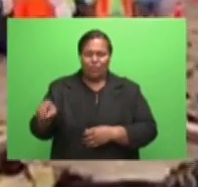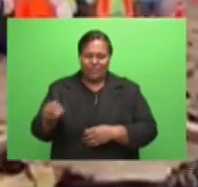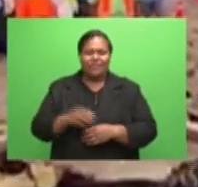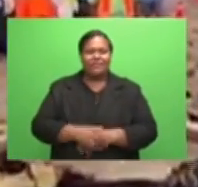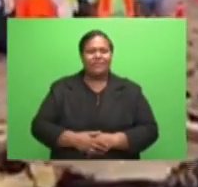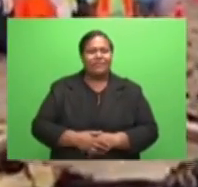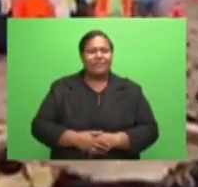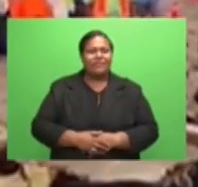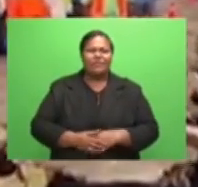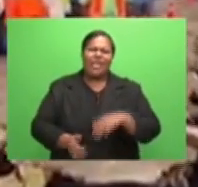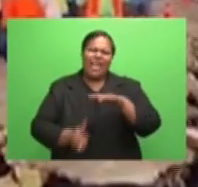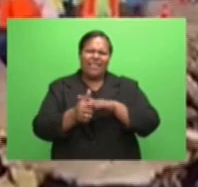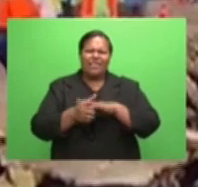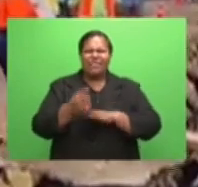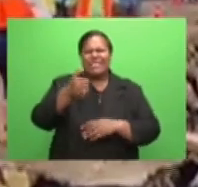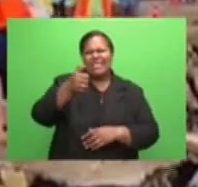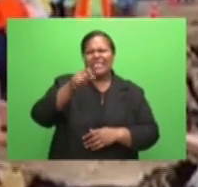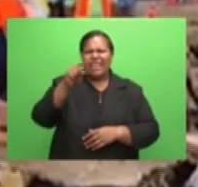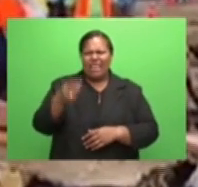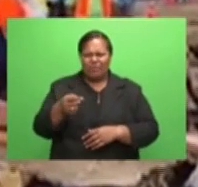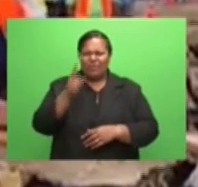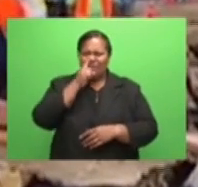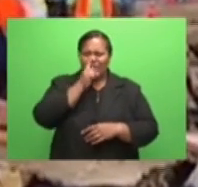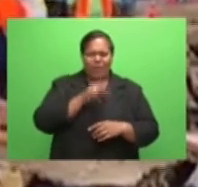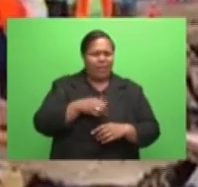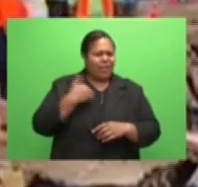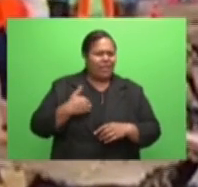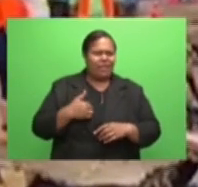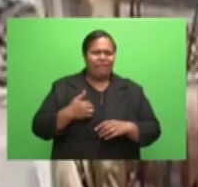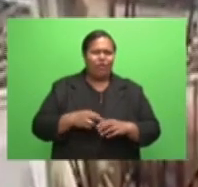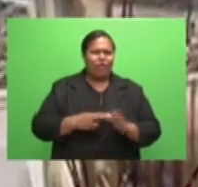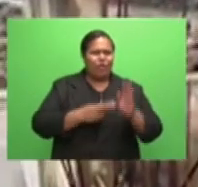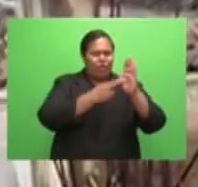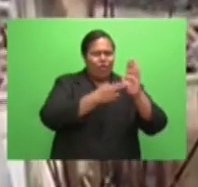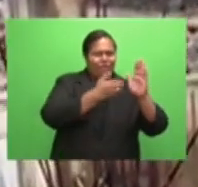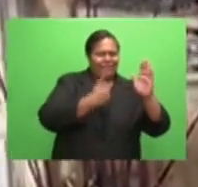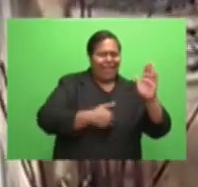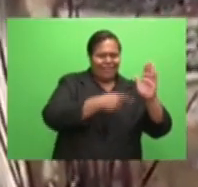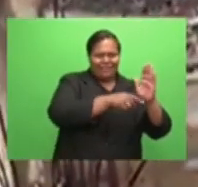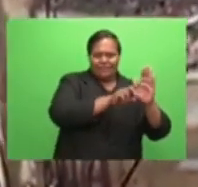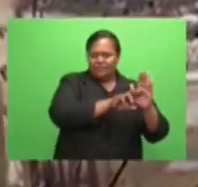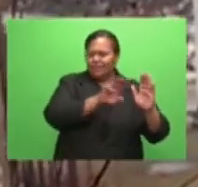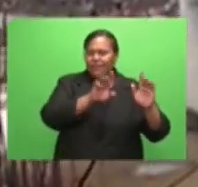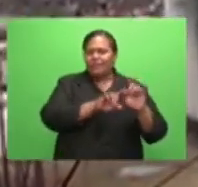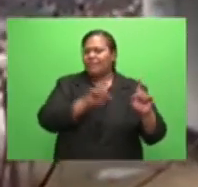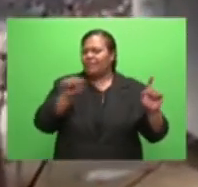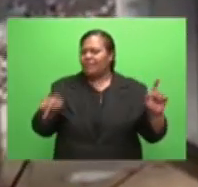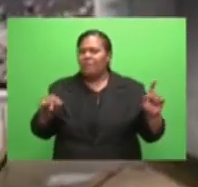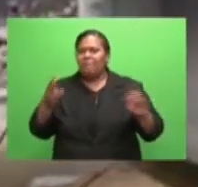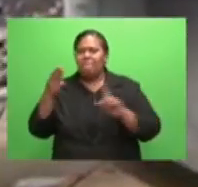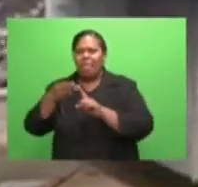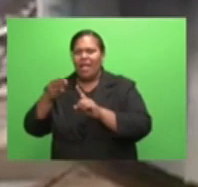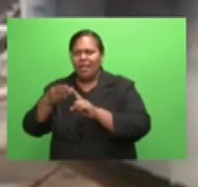about 6,000 people who live on the north side of Taveuni, connecting them to the main Taveuni road network.